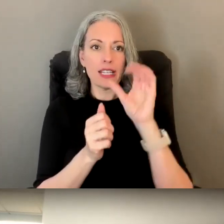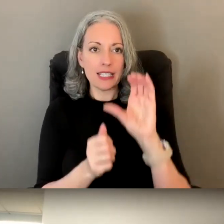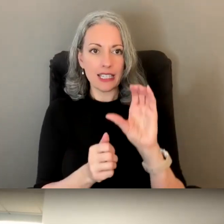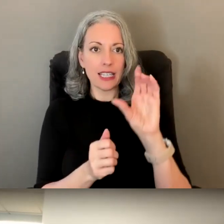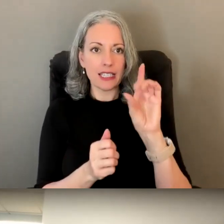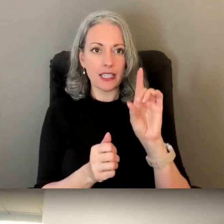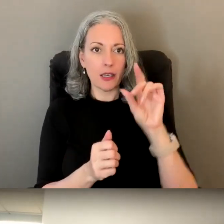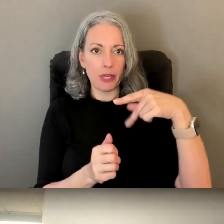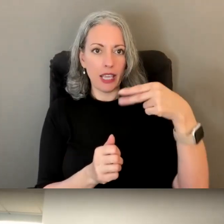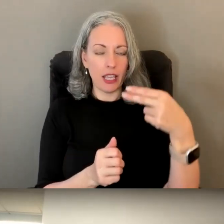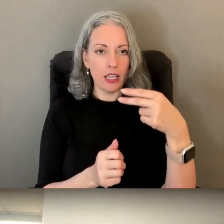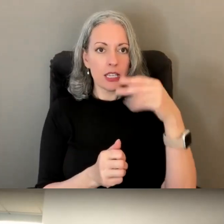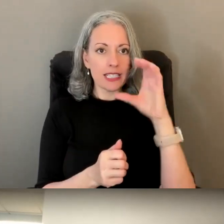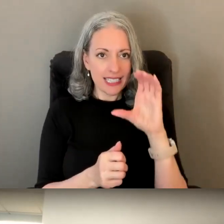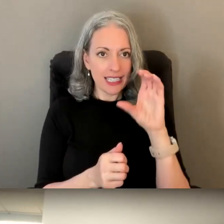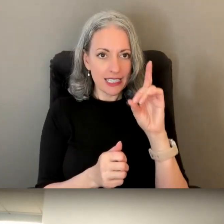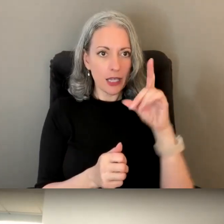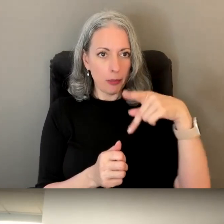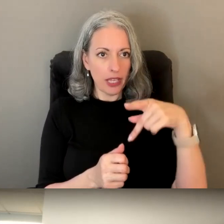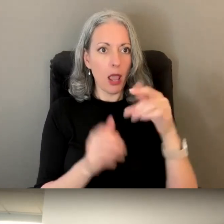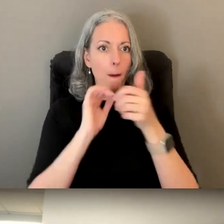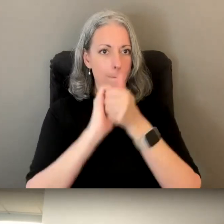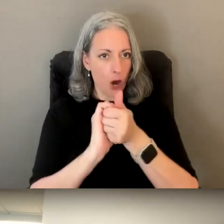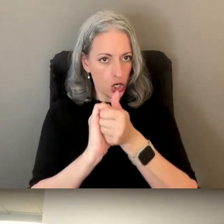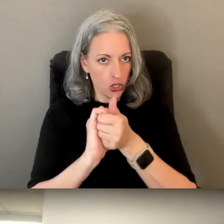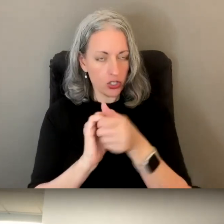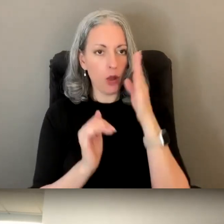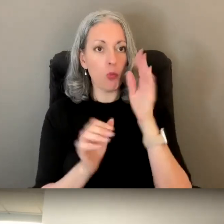partners who will be partaking in that, and we'll continue to,